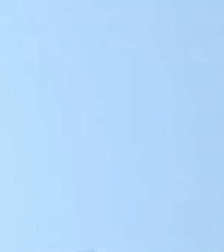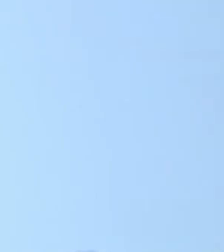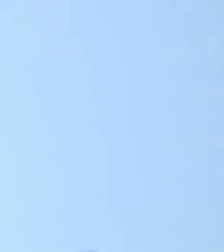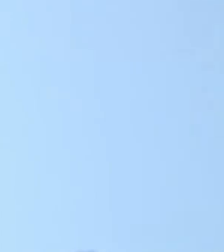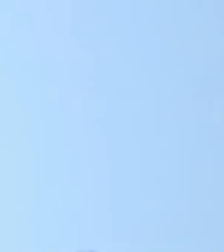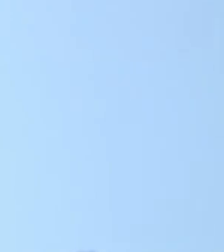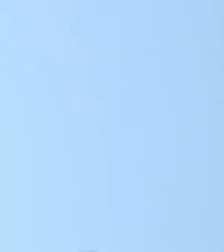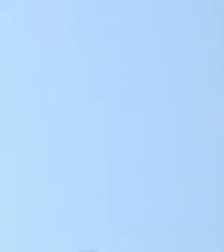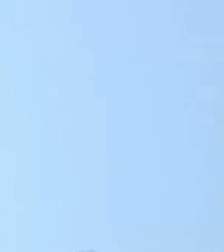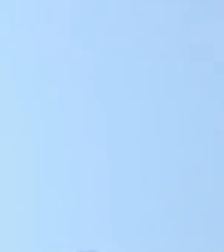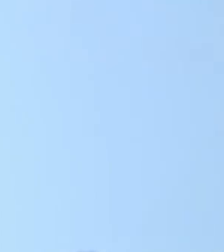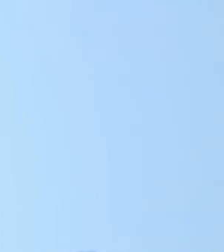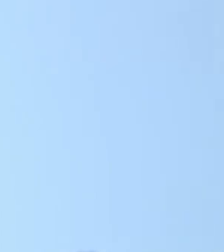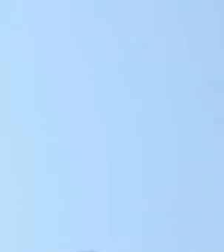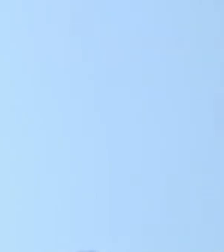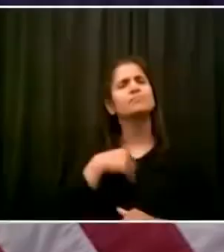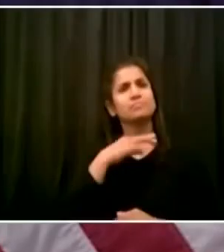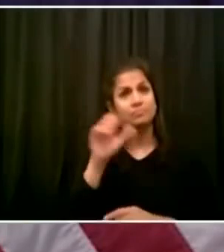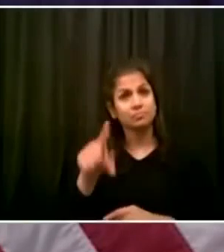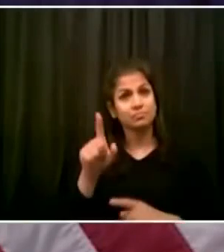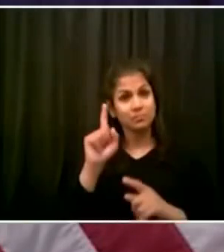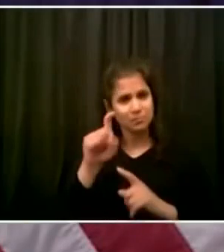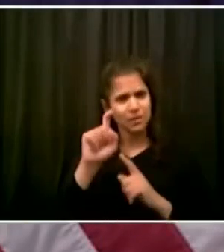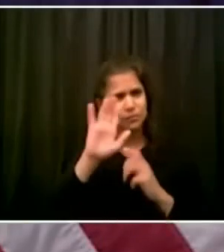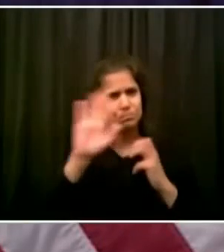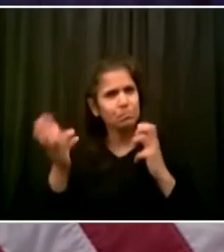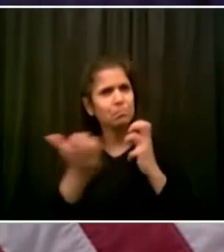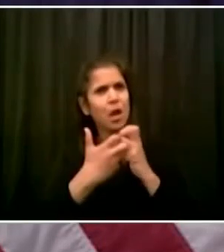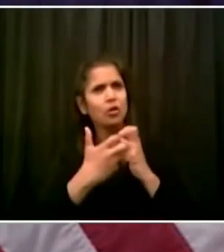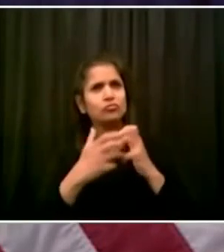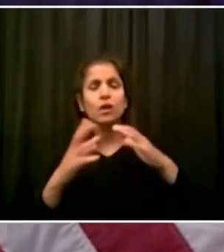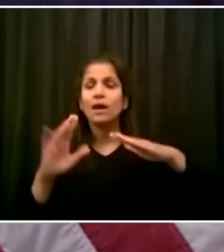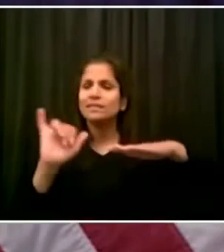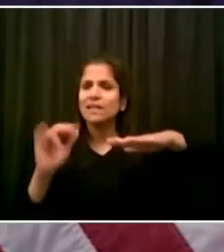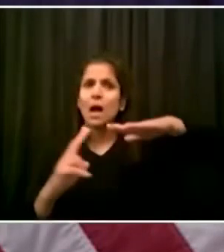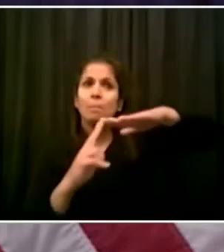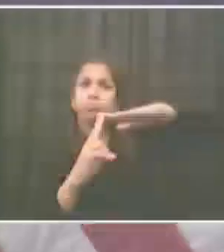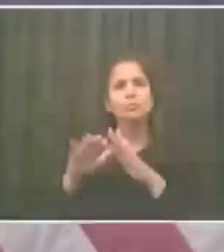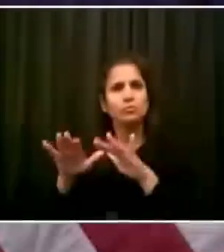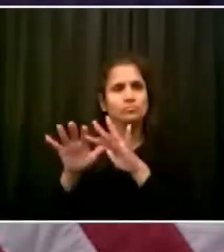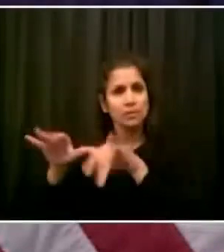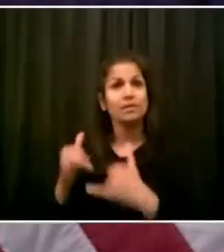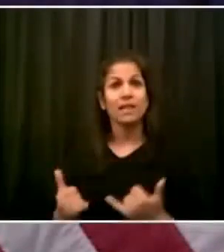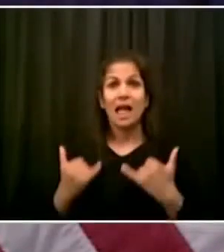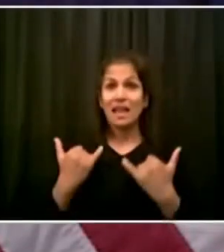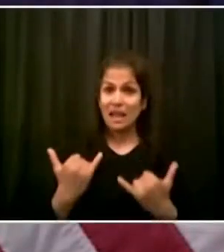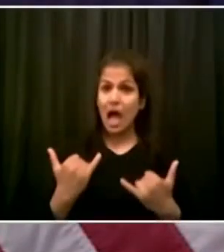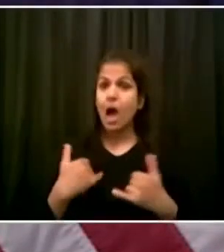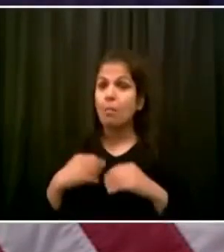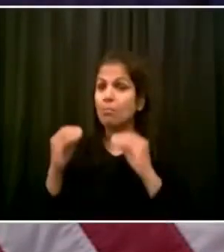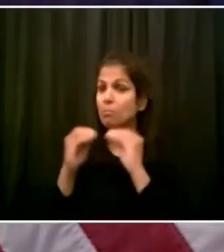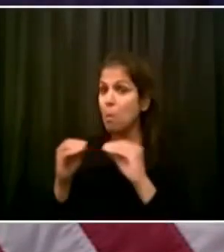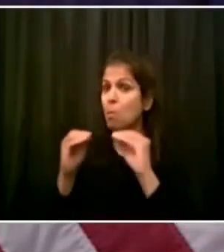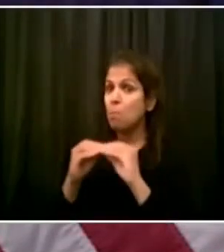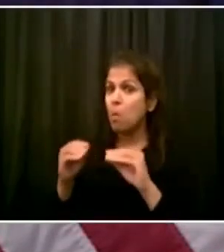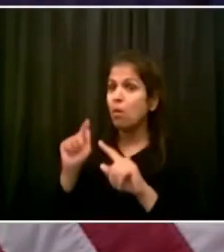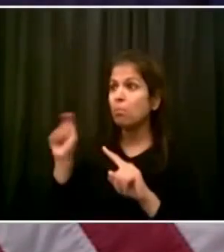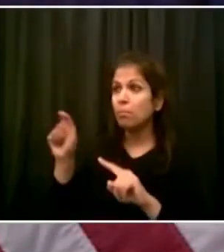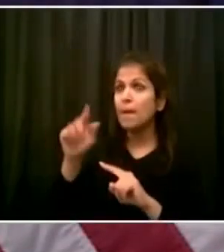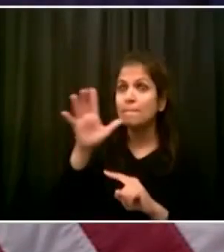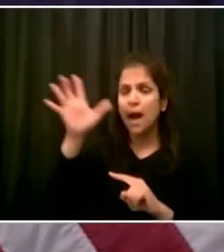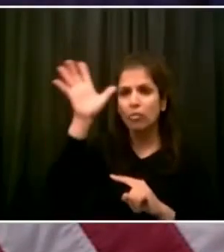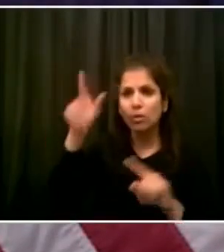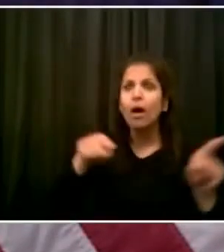passengers already. Are you concerned that essentially people are lifting the lockdown themselves? I think what's happening is that folks are